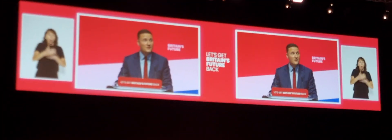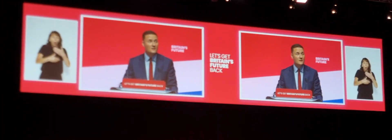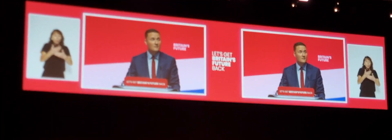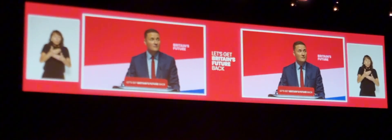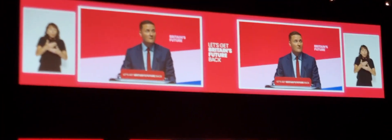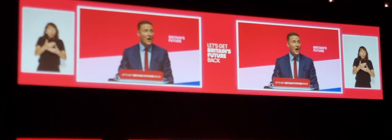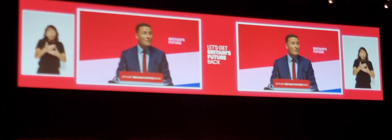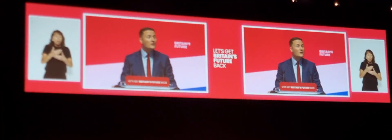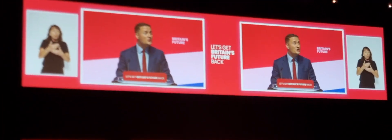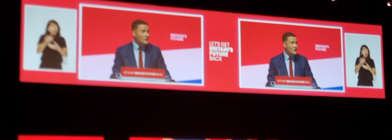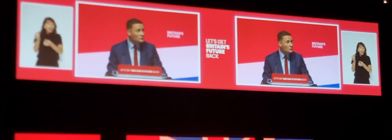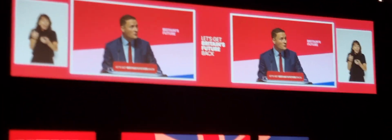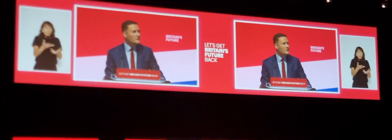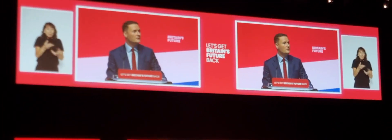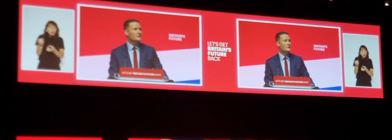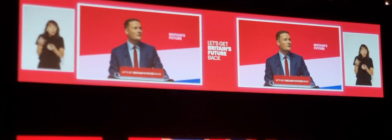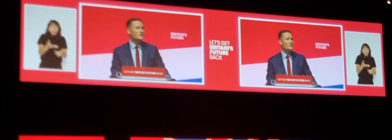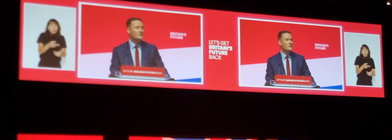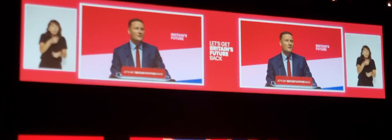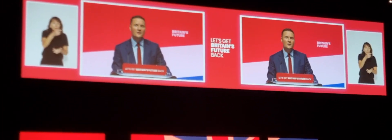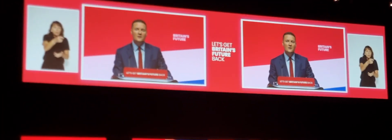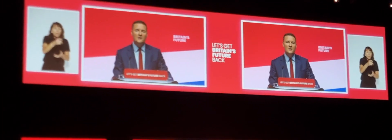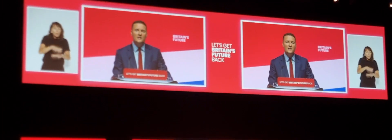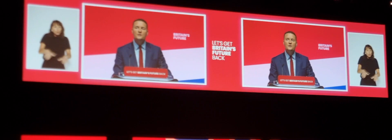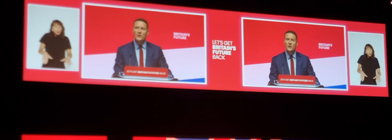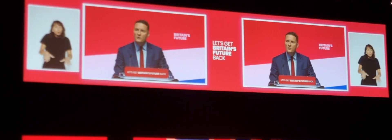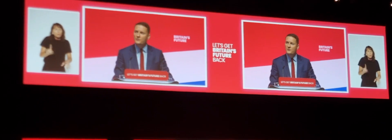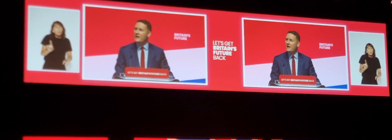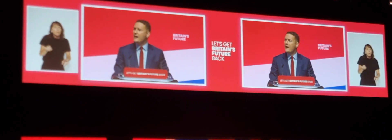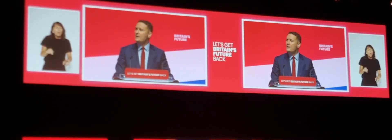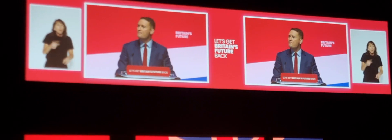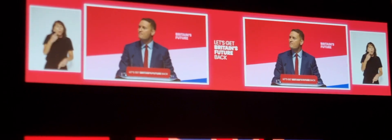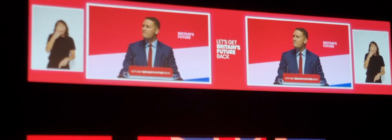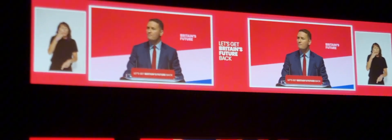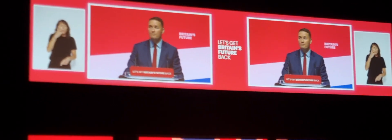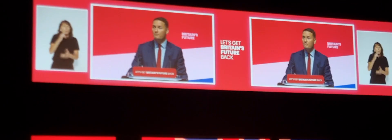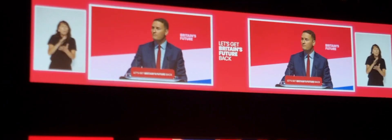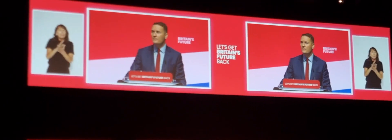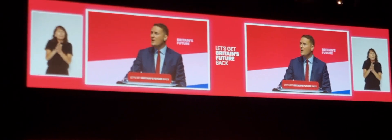Vaccinations among children is tooth decay.